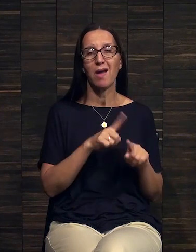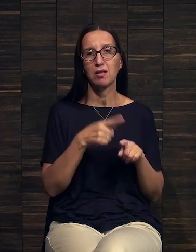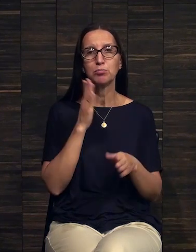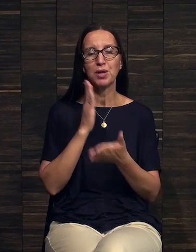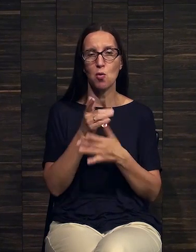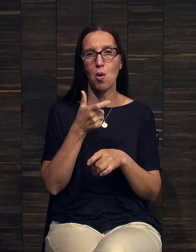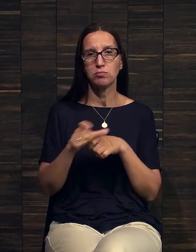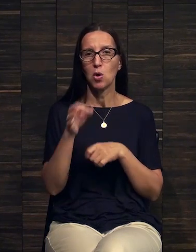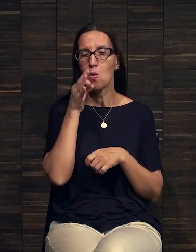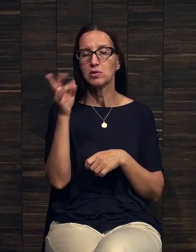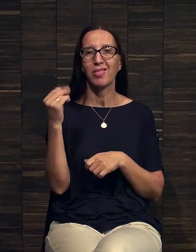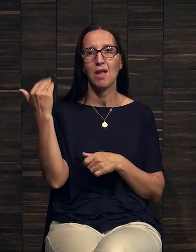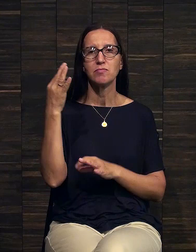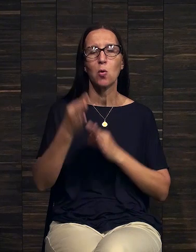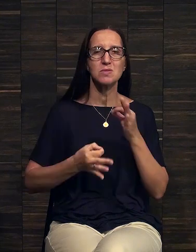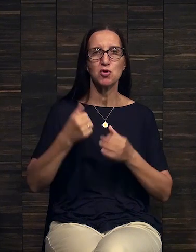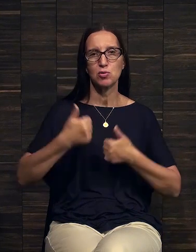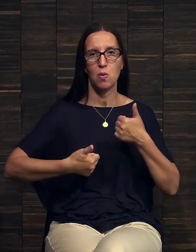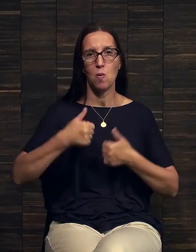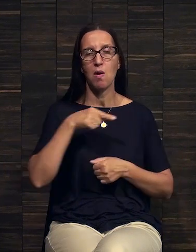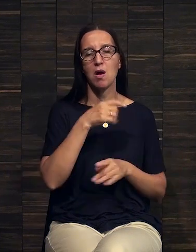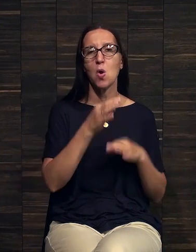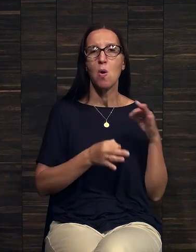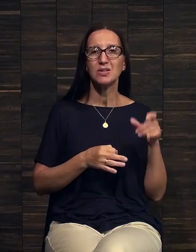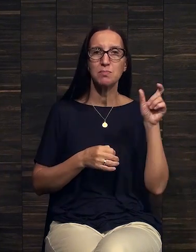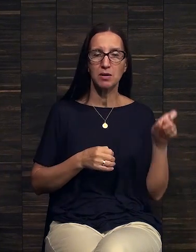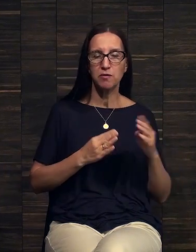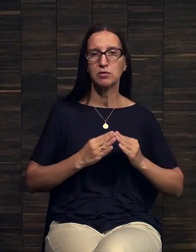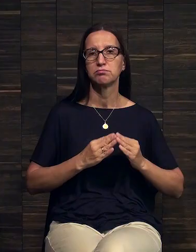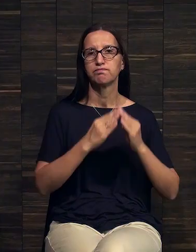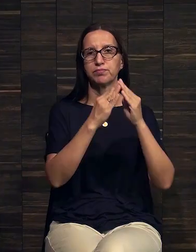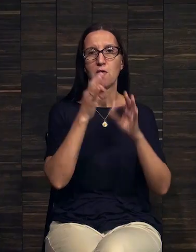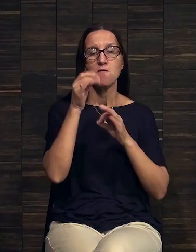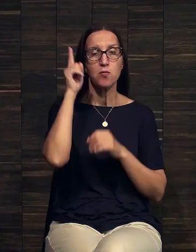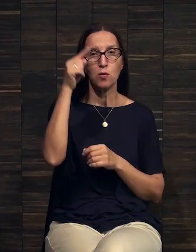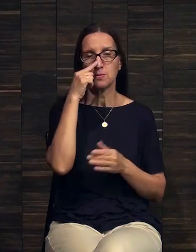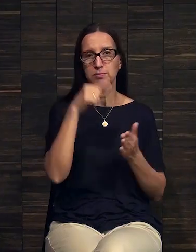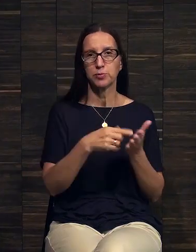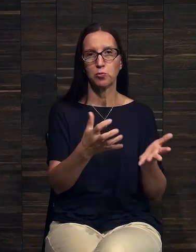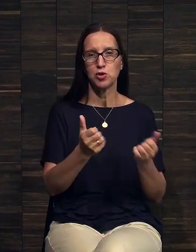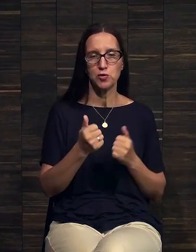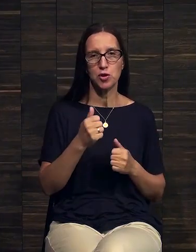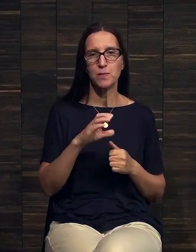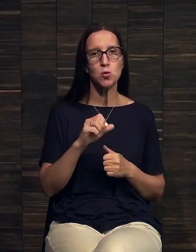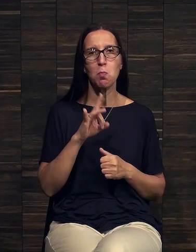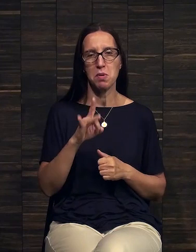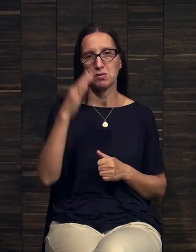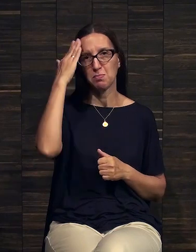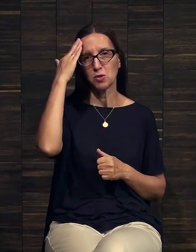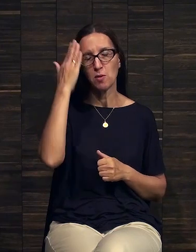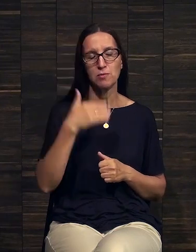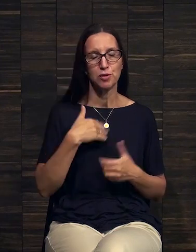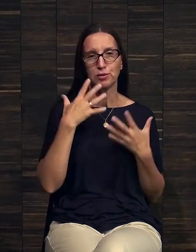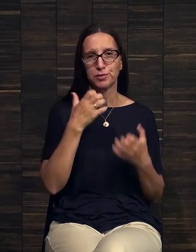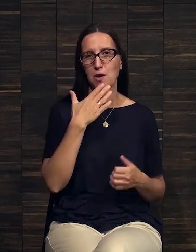1962. This is a response to the space race. So they went to space and they